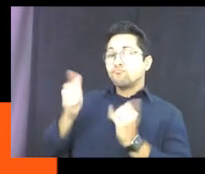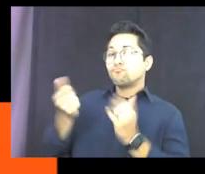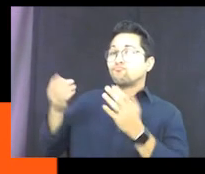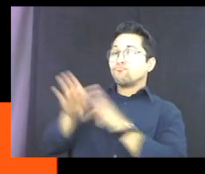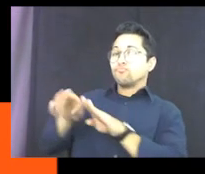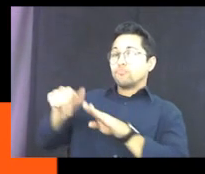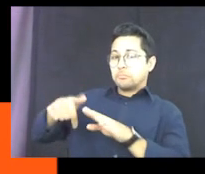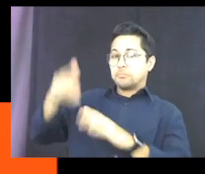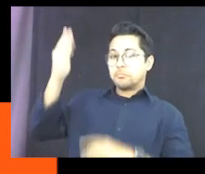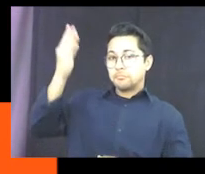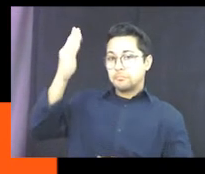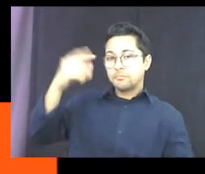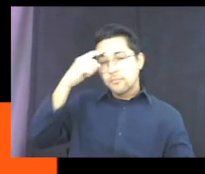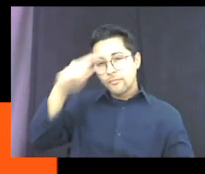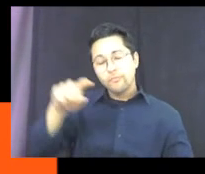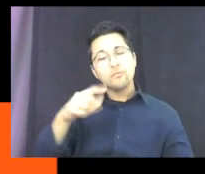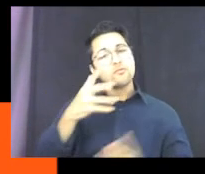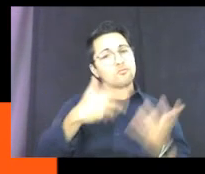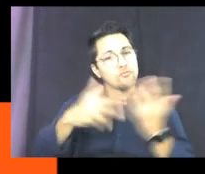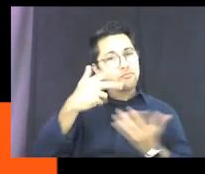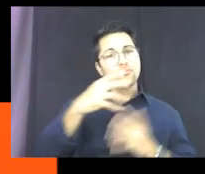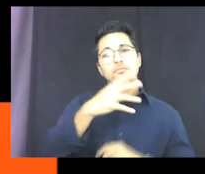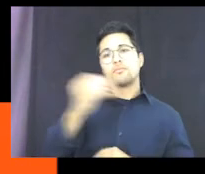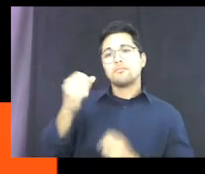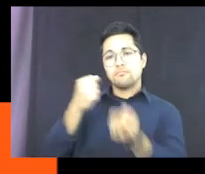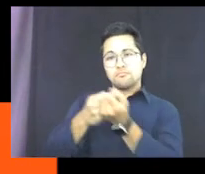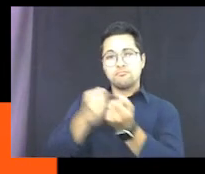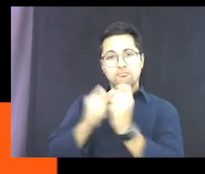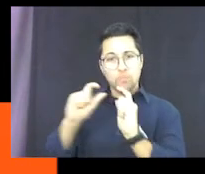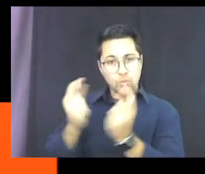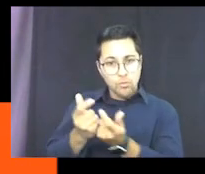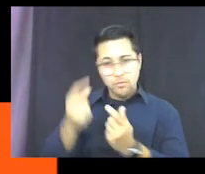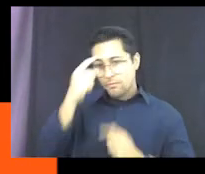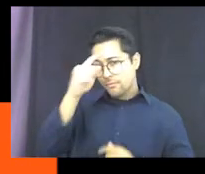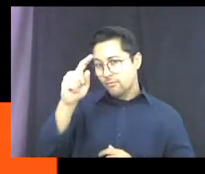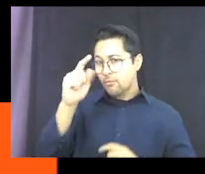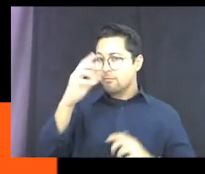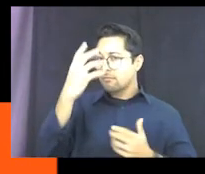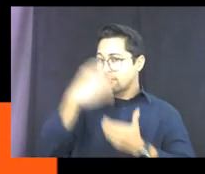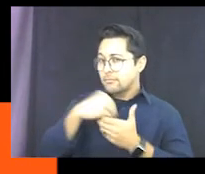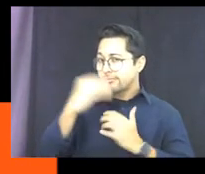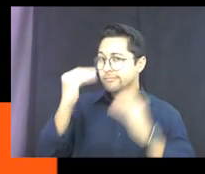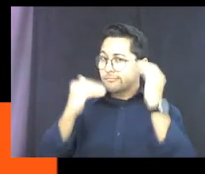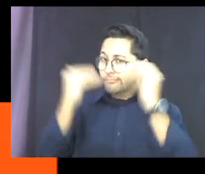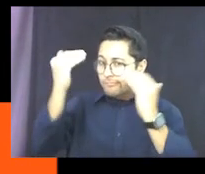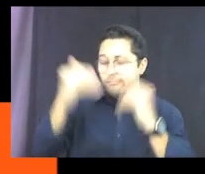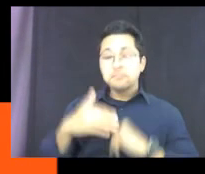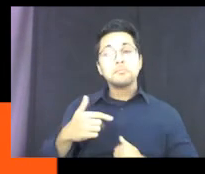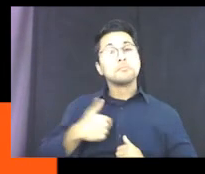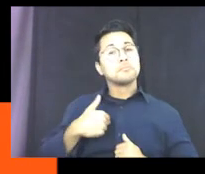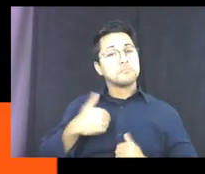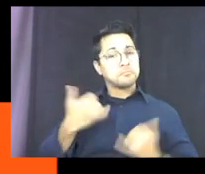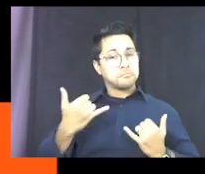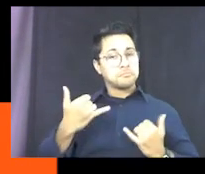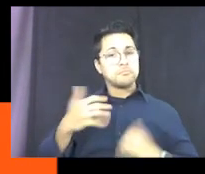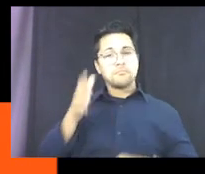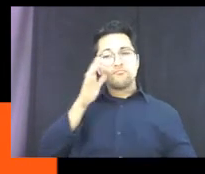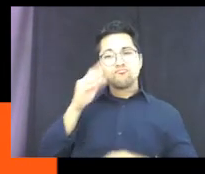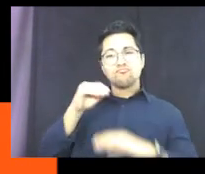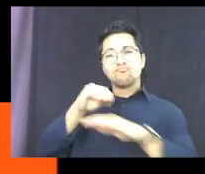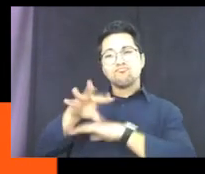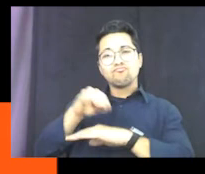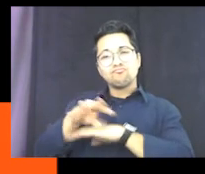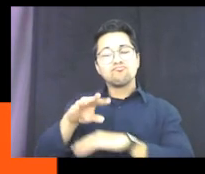my presentation on social and support groups for autistic adults, I shall now give